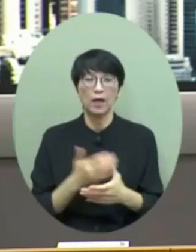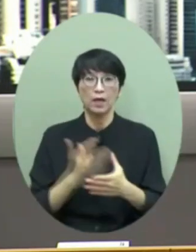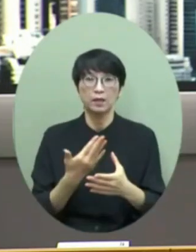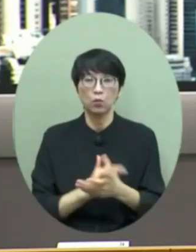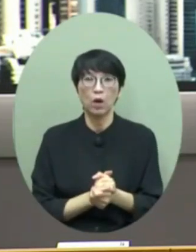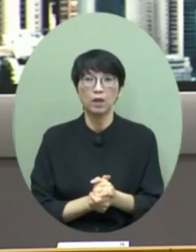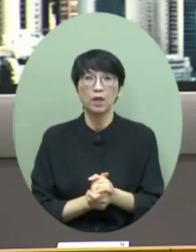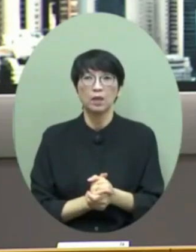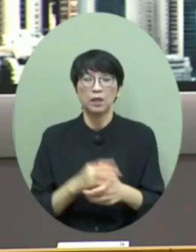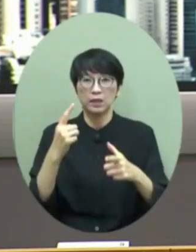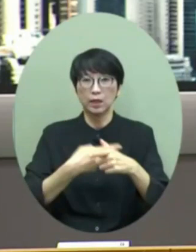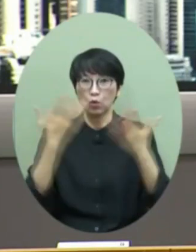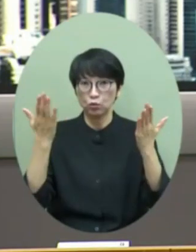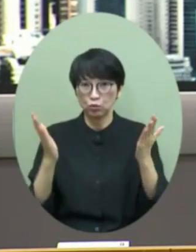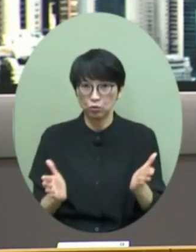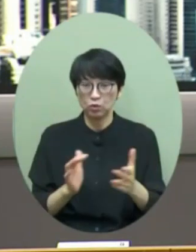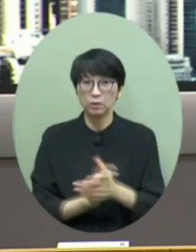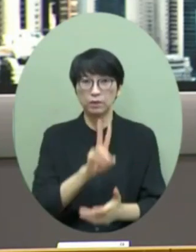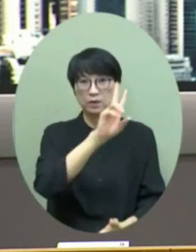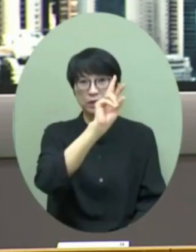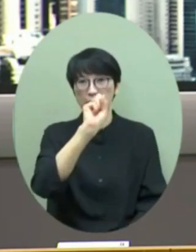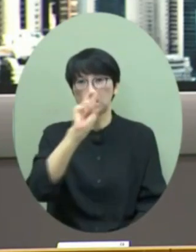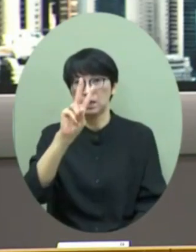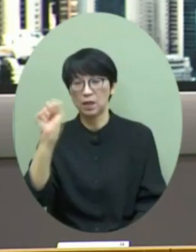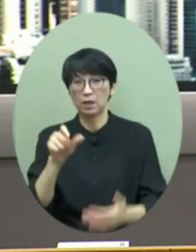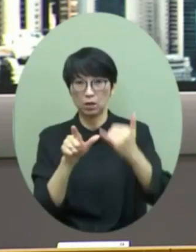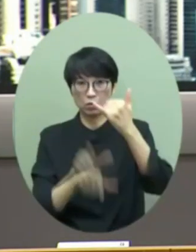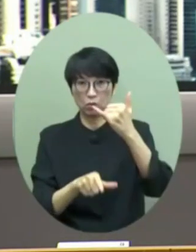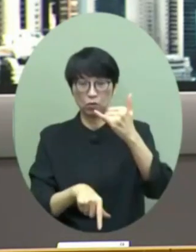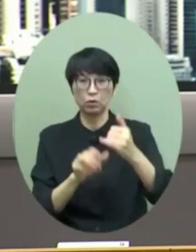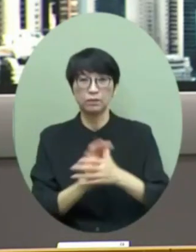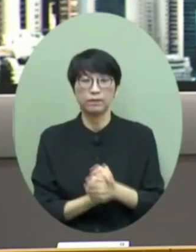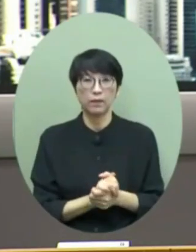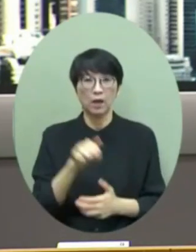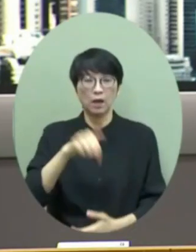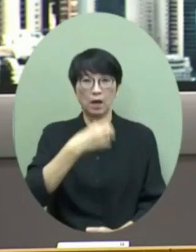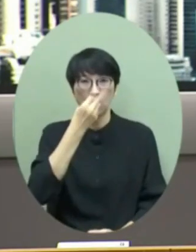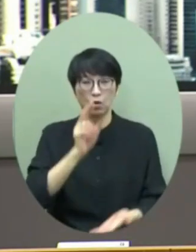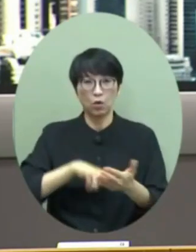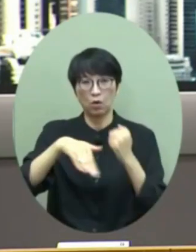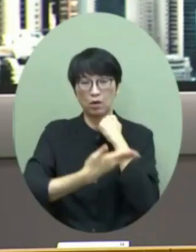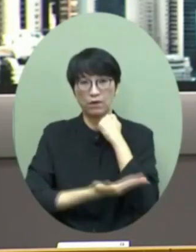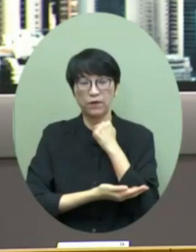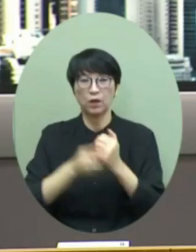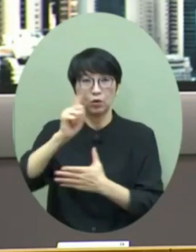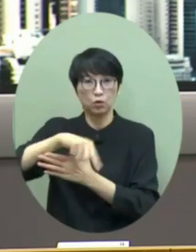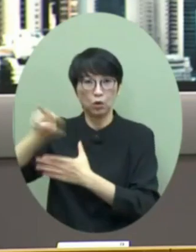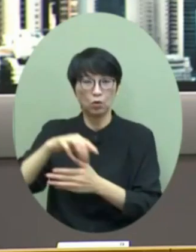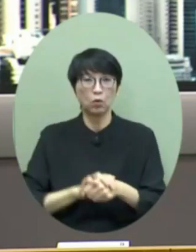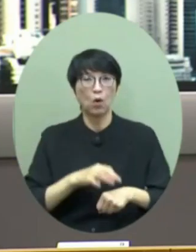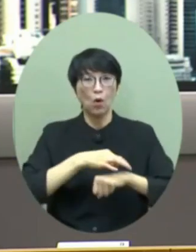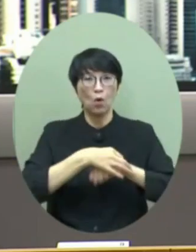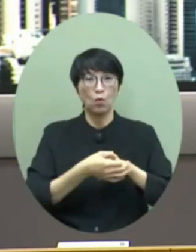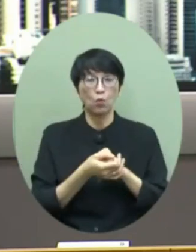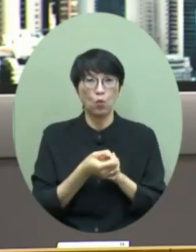I said that this is a historic event, the celebration that is, because in